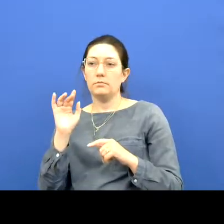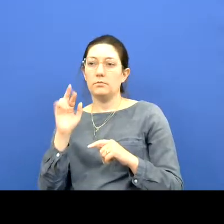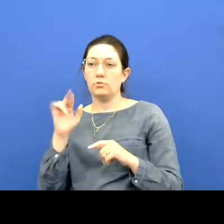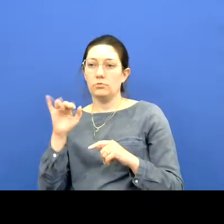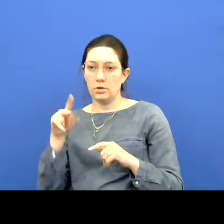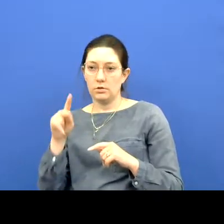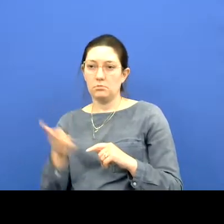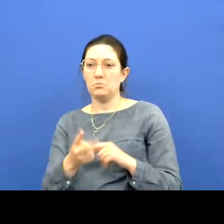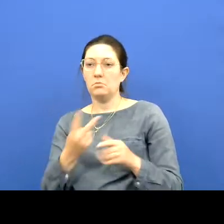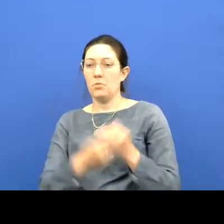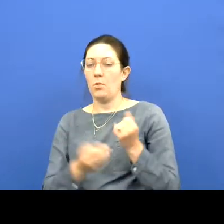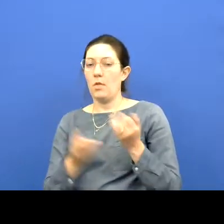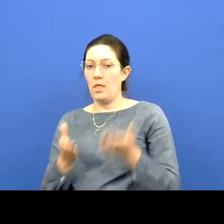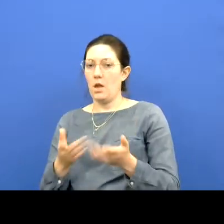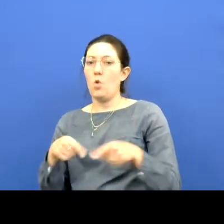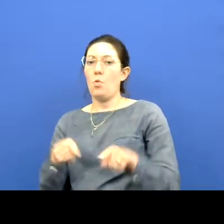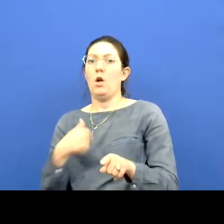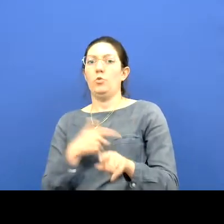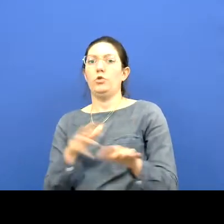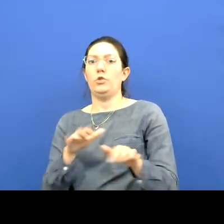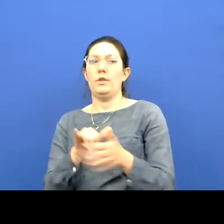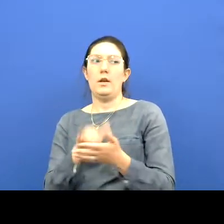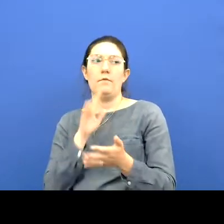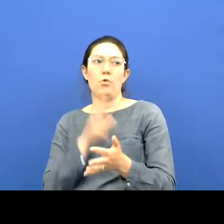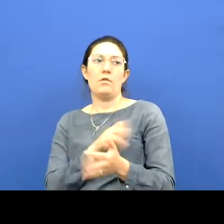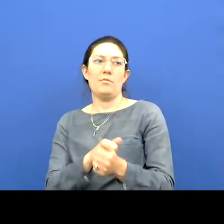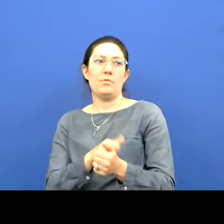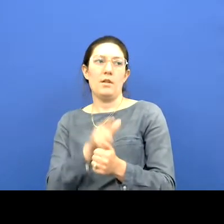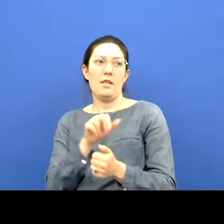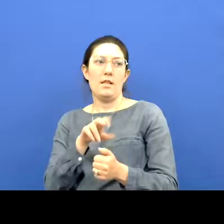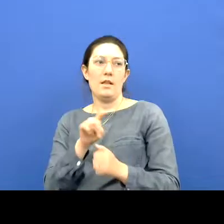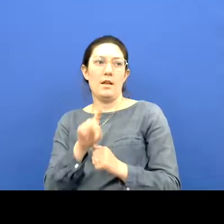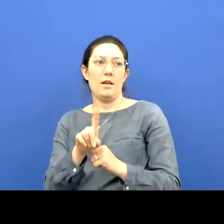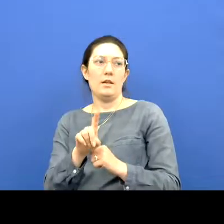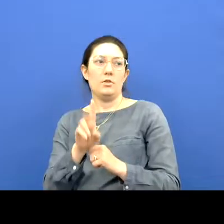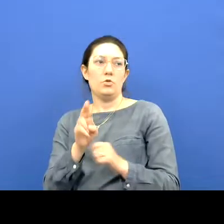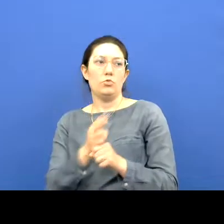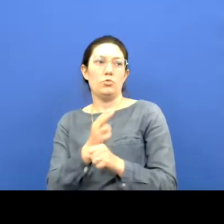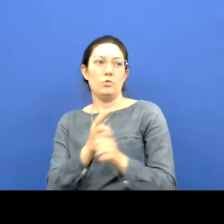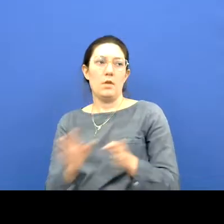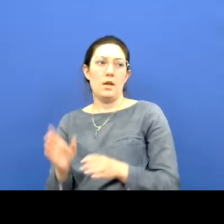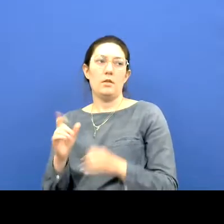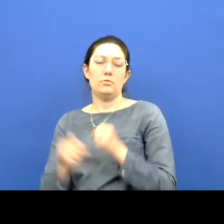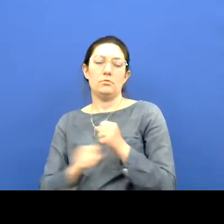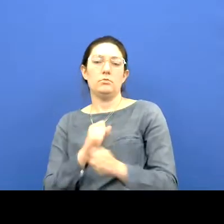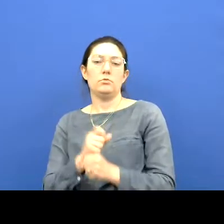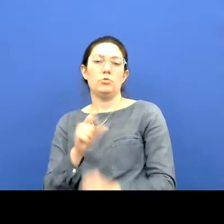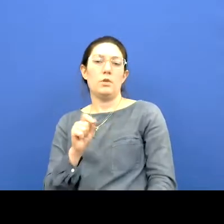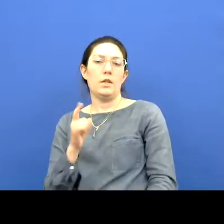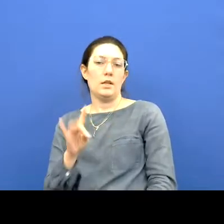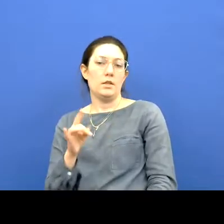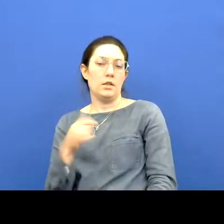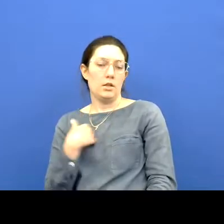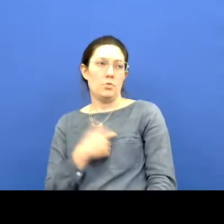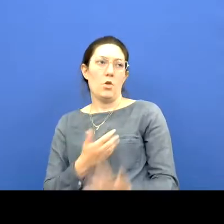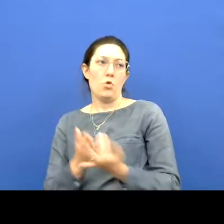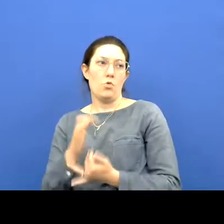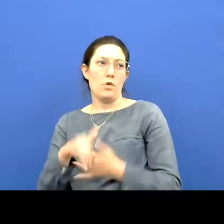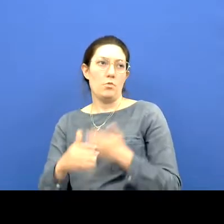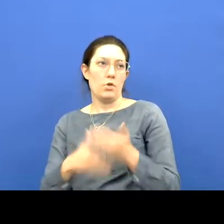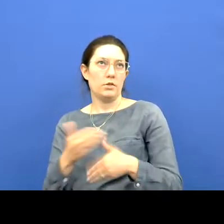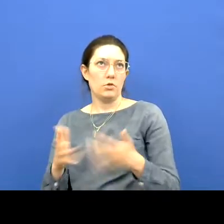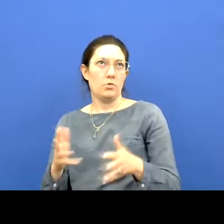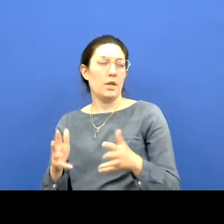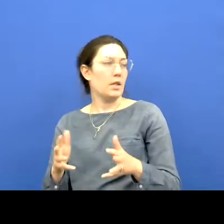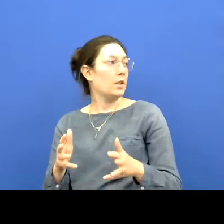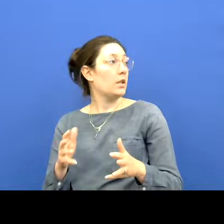Rick were both there when we did this for the update to the comprehensive land use plan in 2018. We went through that process